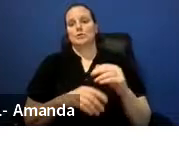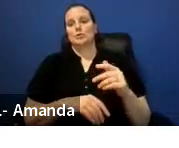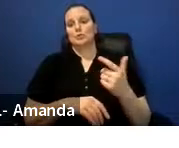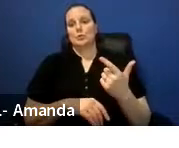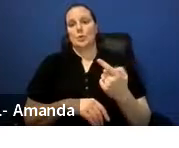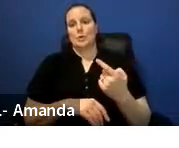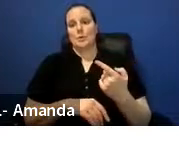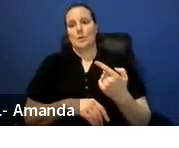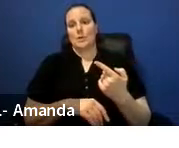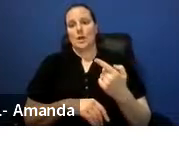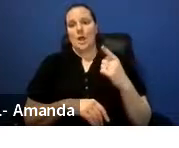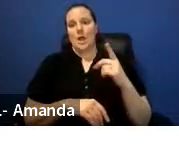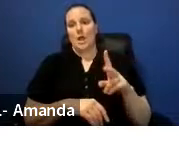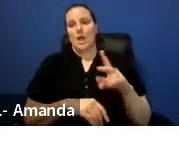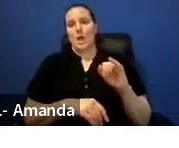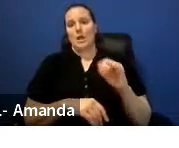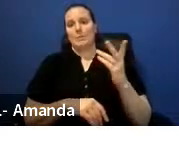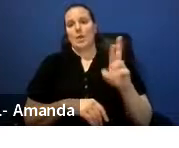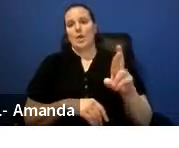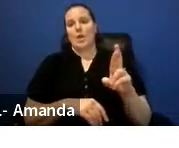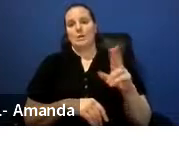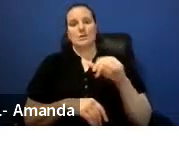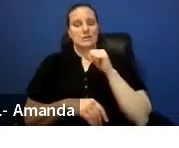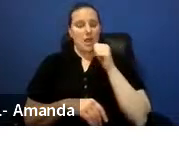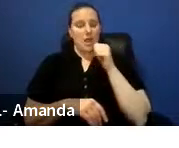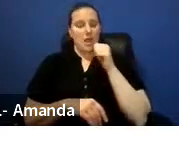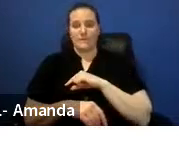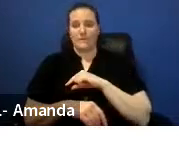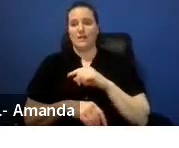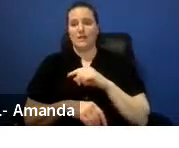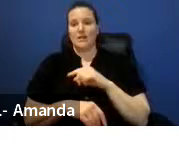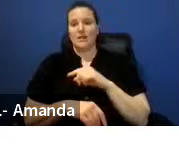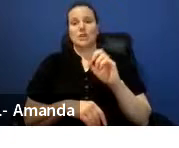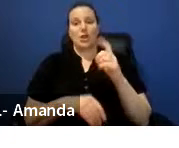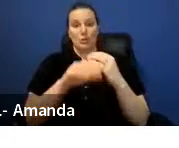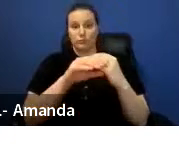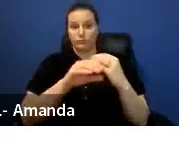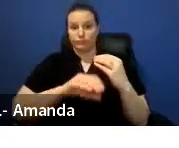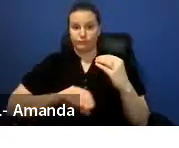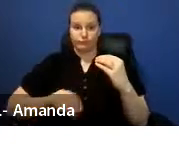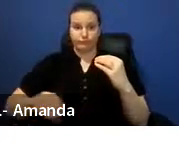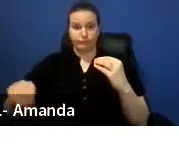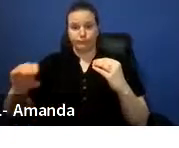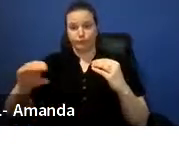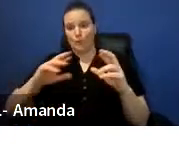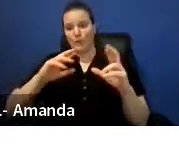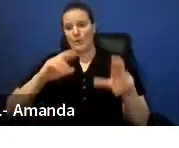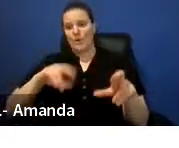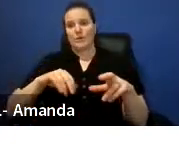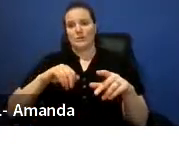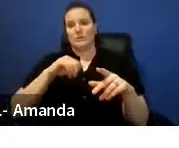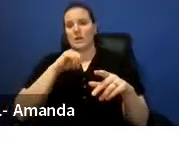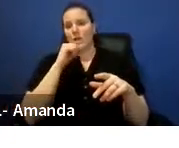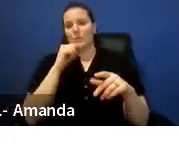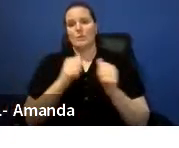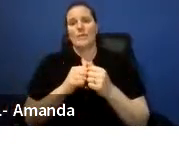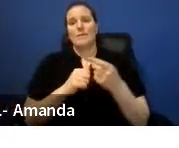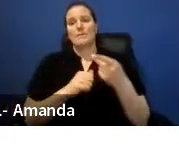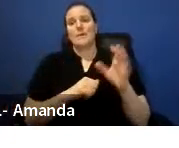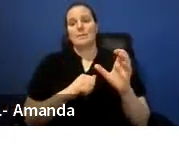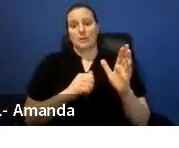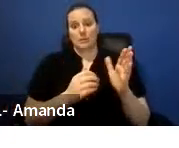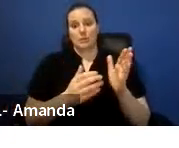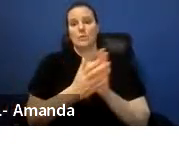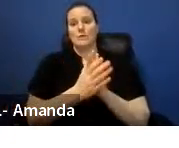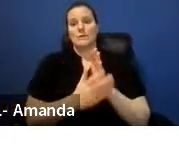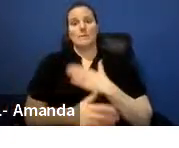2021. The IBR intentionally disqualified an immersed tunnel with a report that has been discredited with the public disclosure request, my